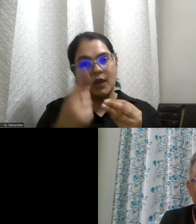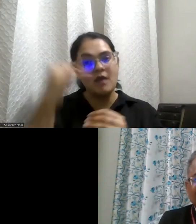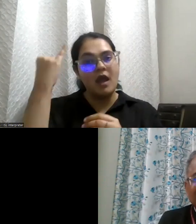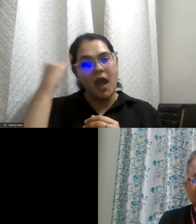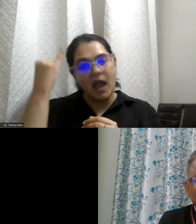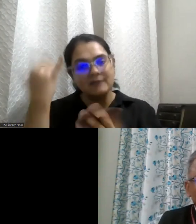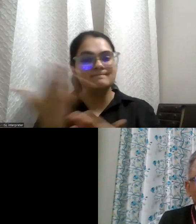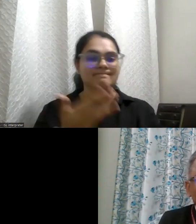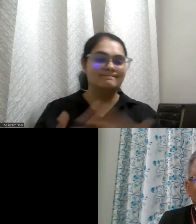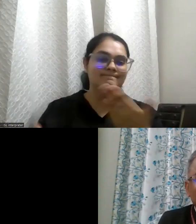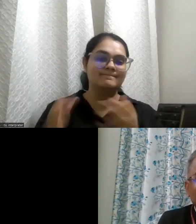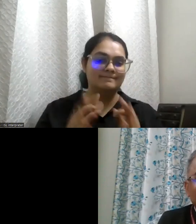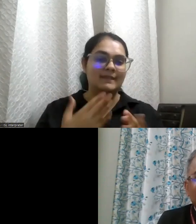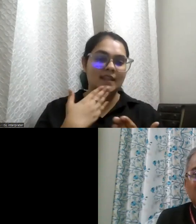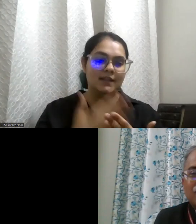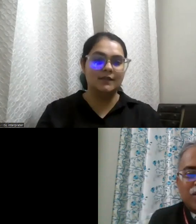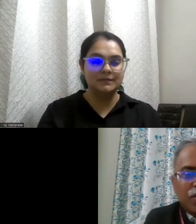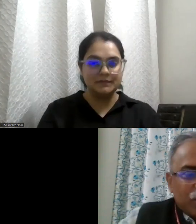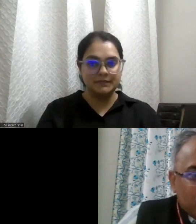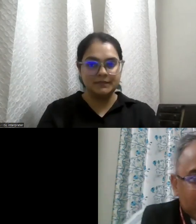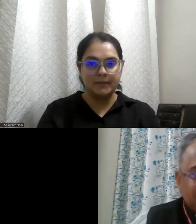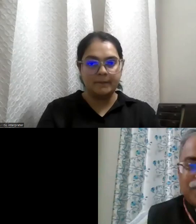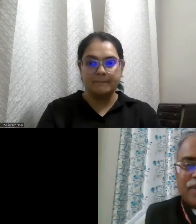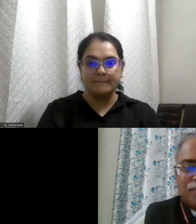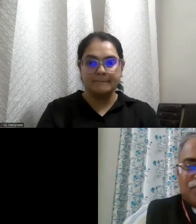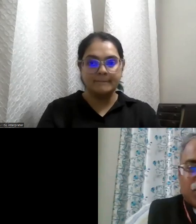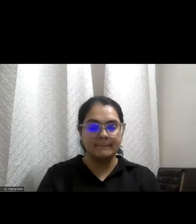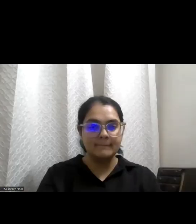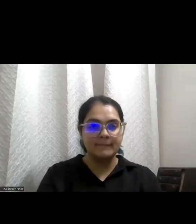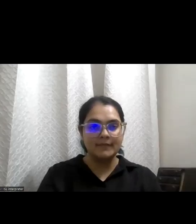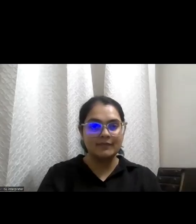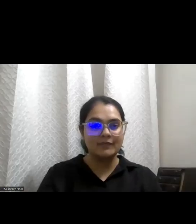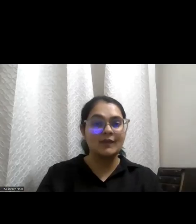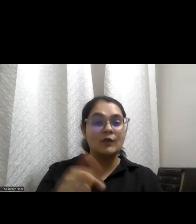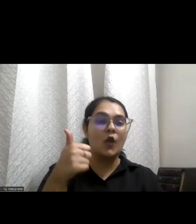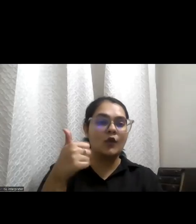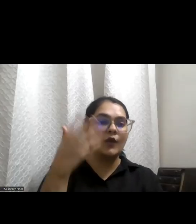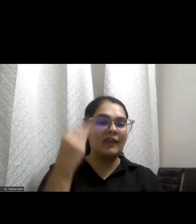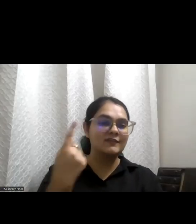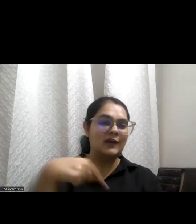and perspective. Over to you. Okay, good evening, everyone.